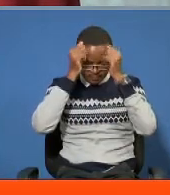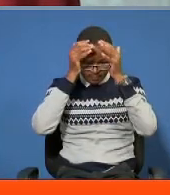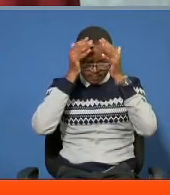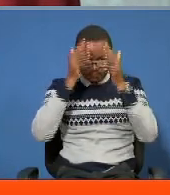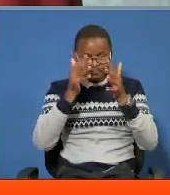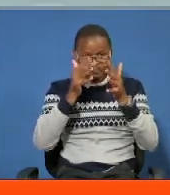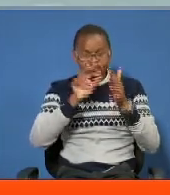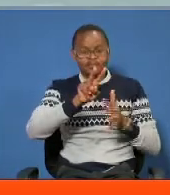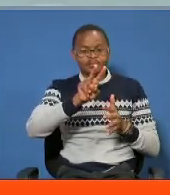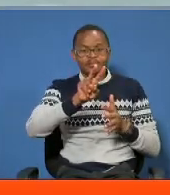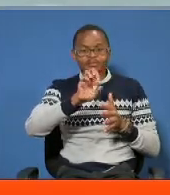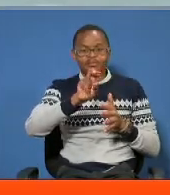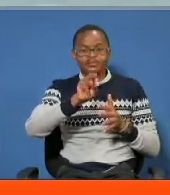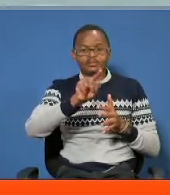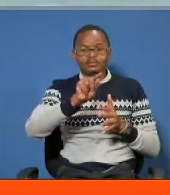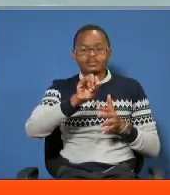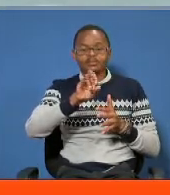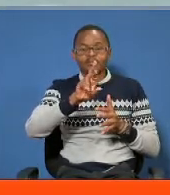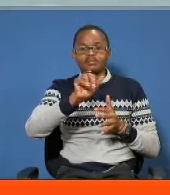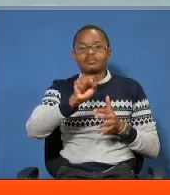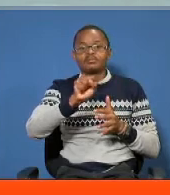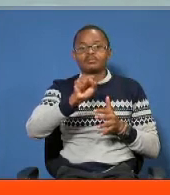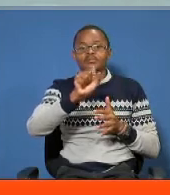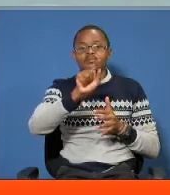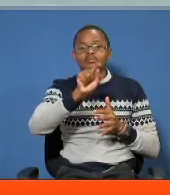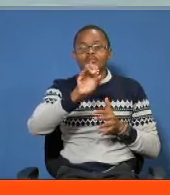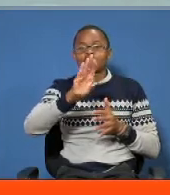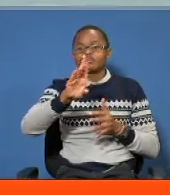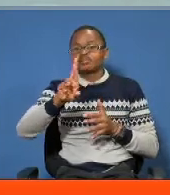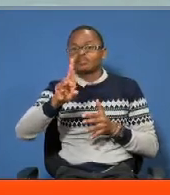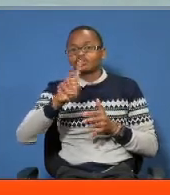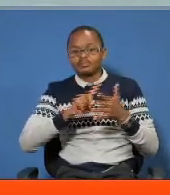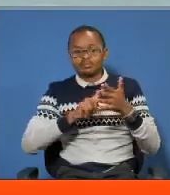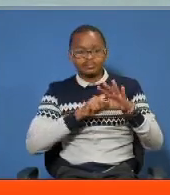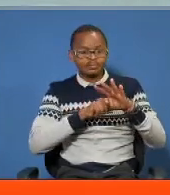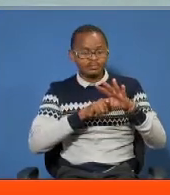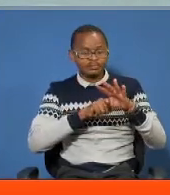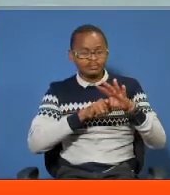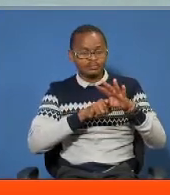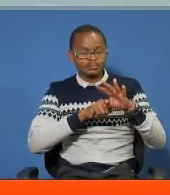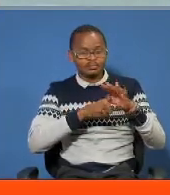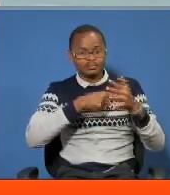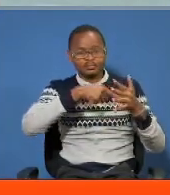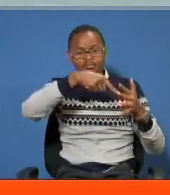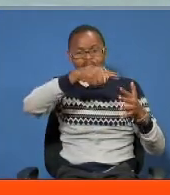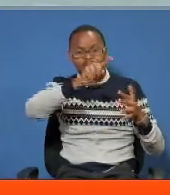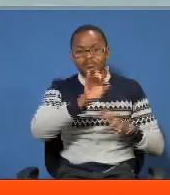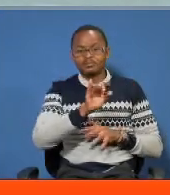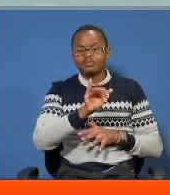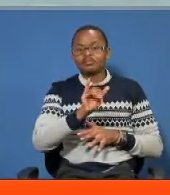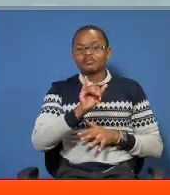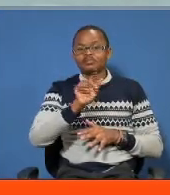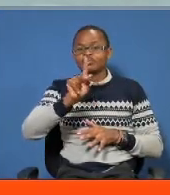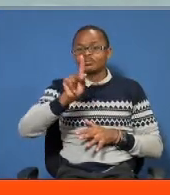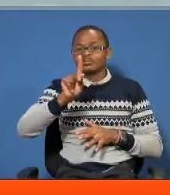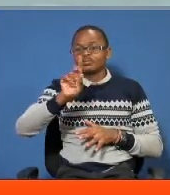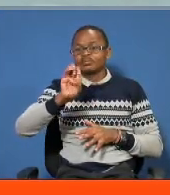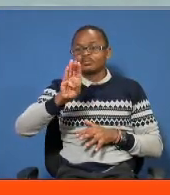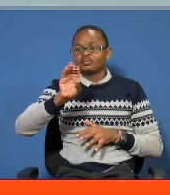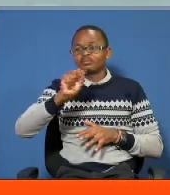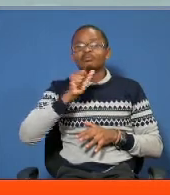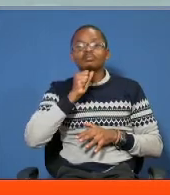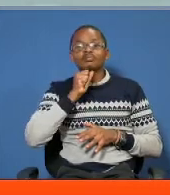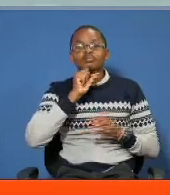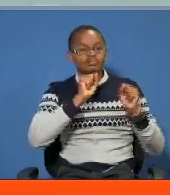the students who came up with a ventilator, which is called the TIGBA vent. But now, once it was certified by